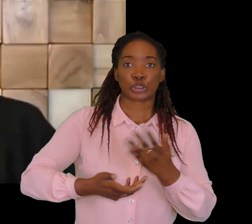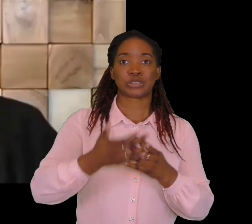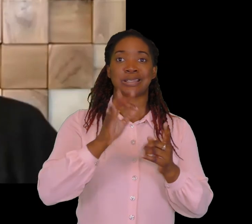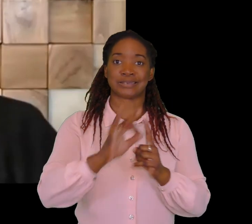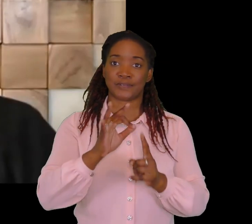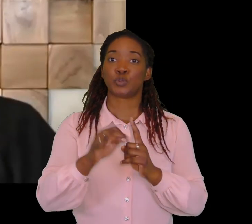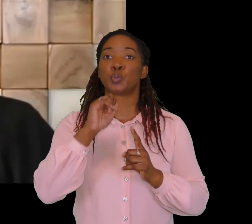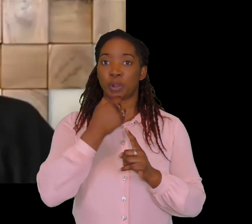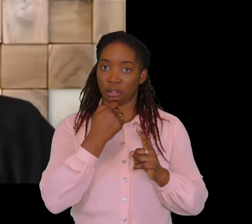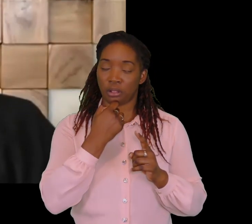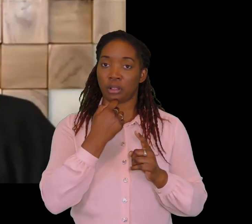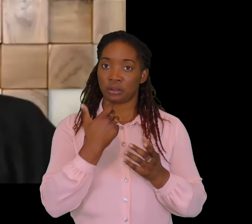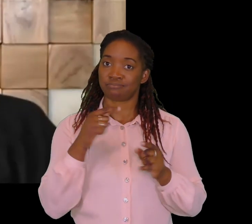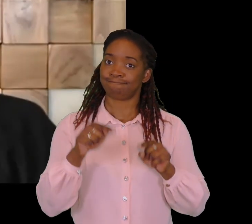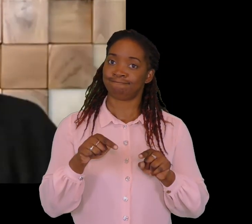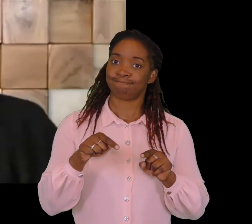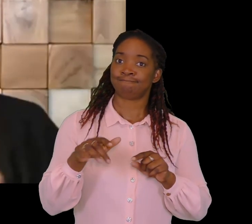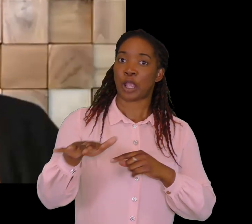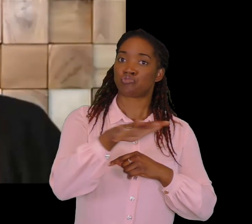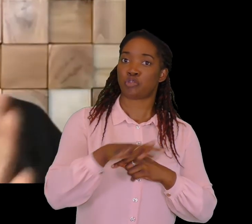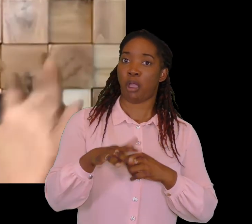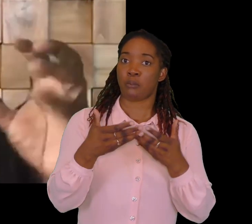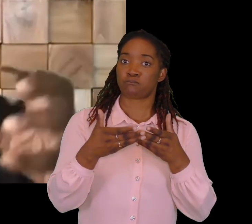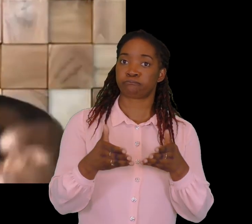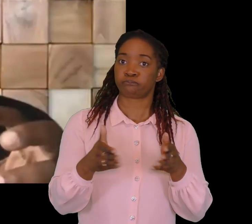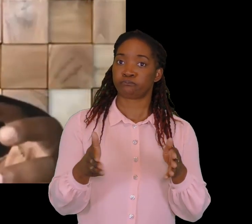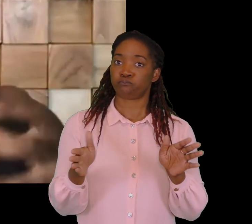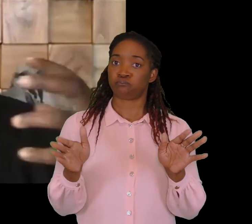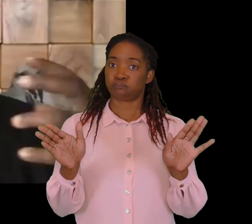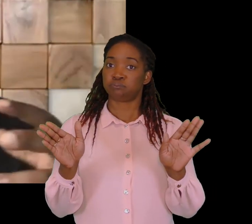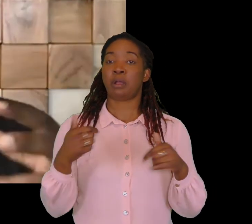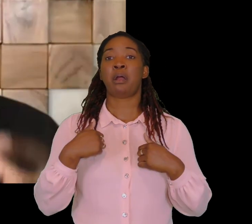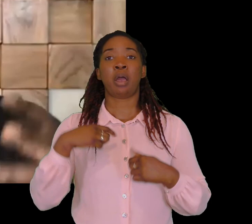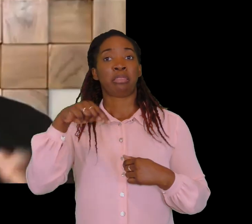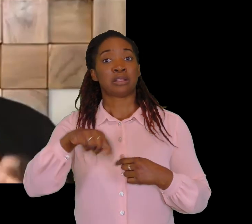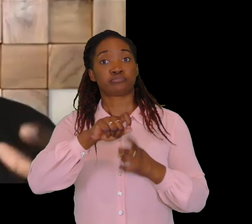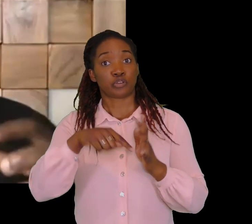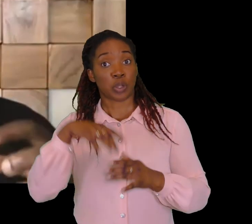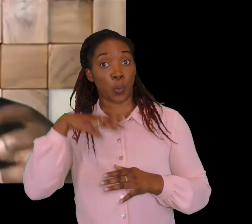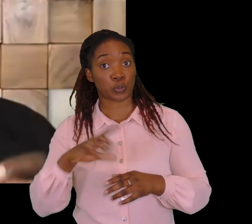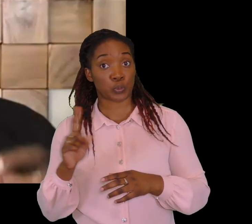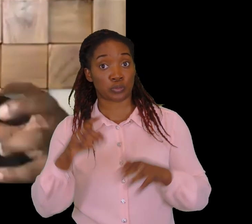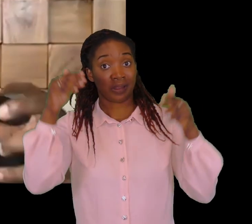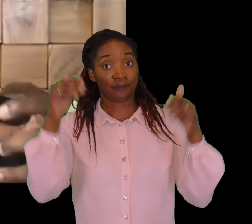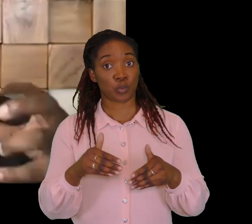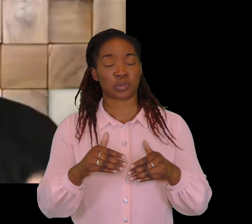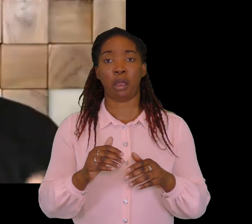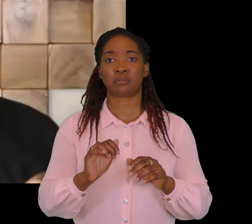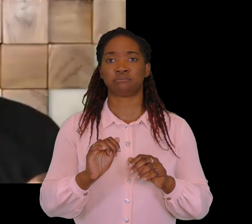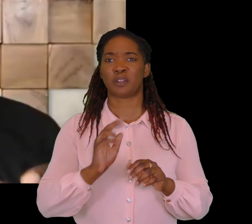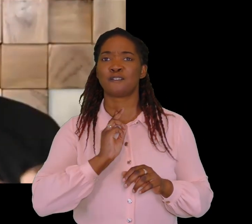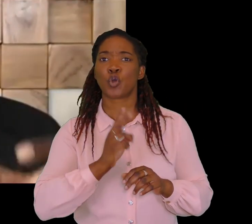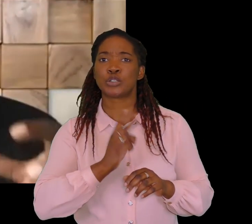interviews around this. It's an area that I think will be opening up. As I said, what I wanted to do with this project is to focus on the